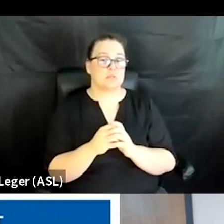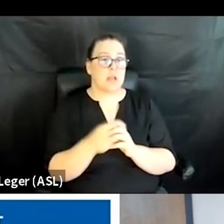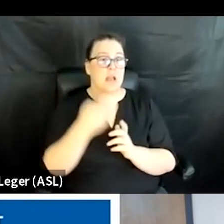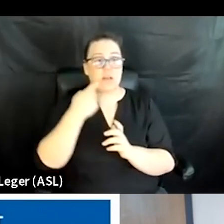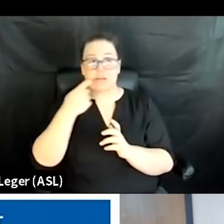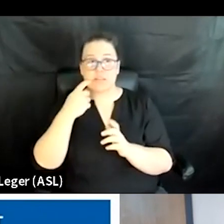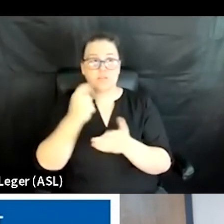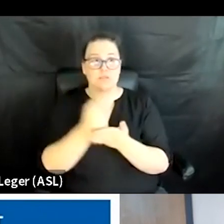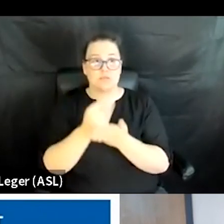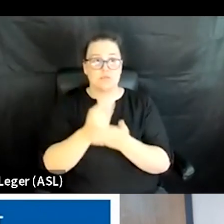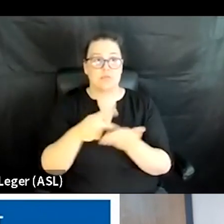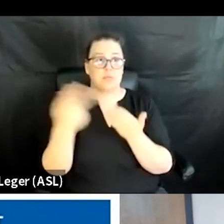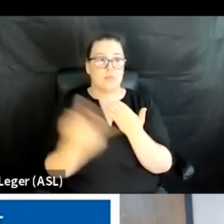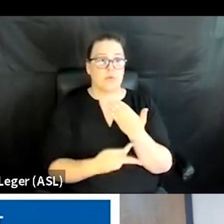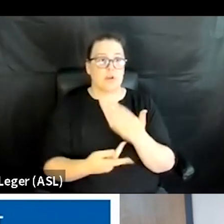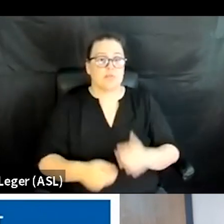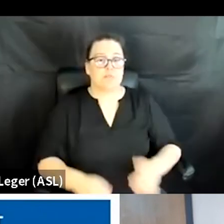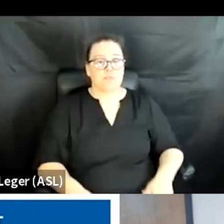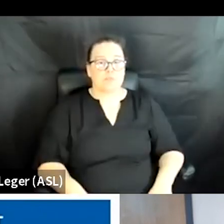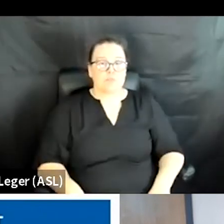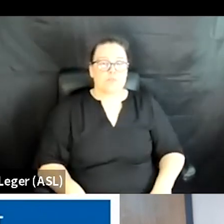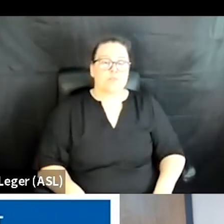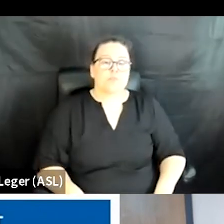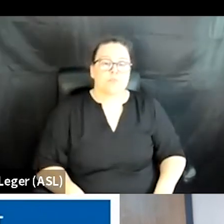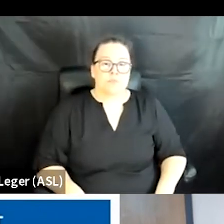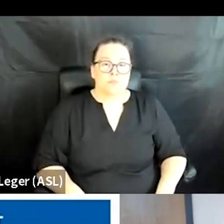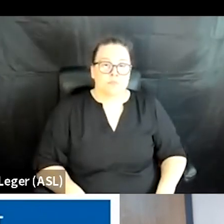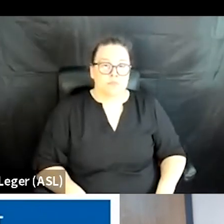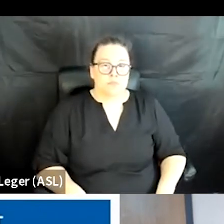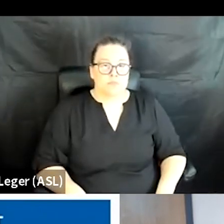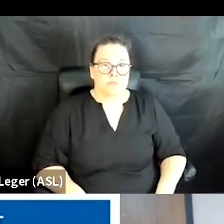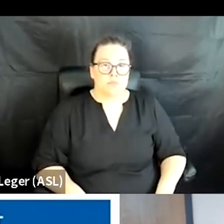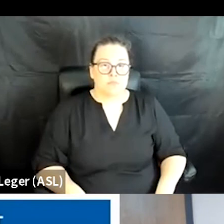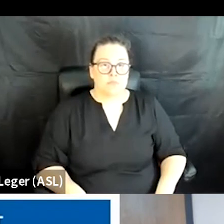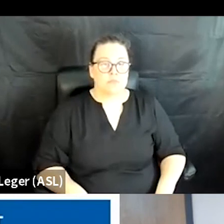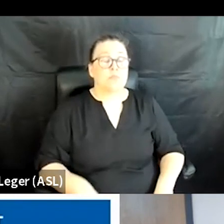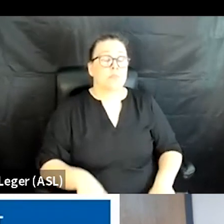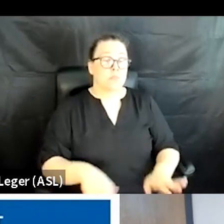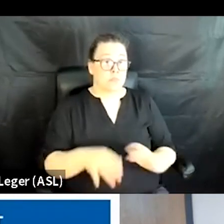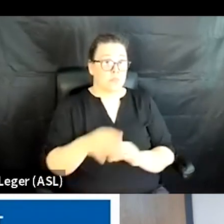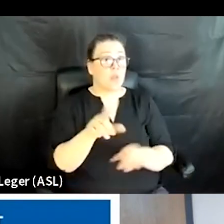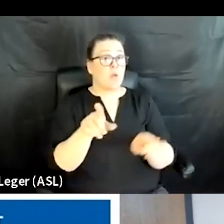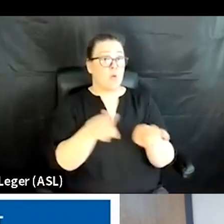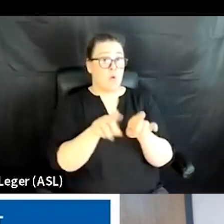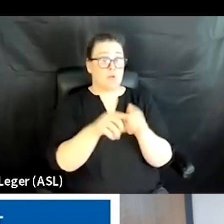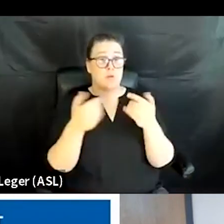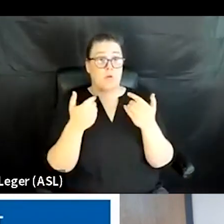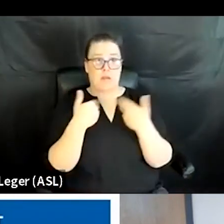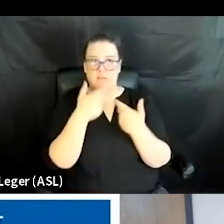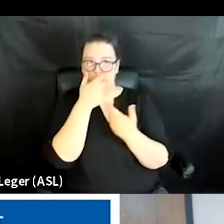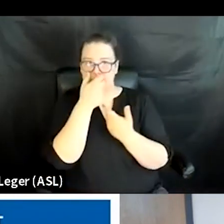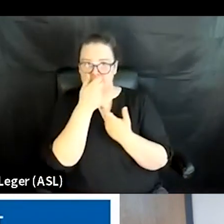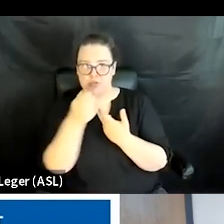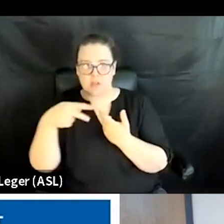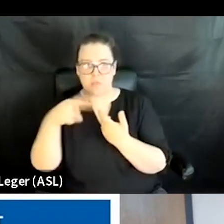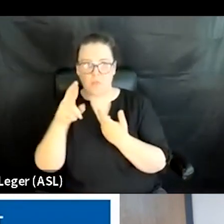addiction treatment programs. And it also has a very interesting provision